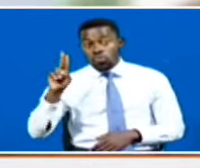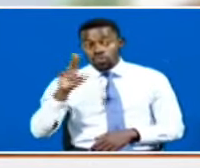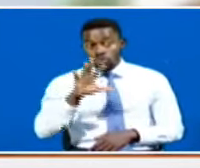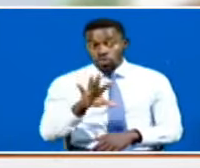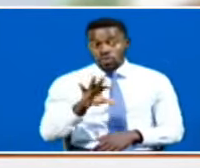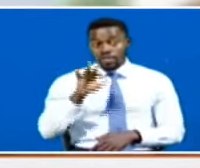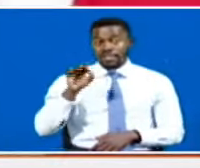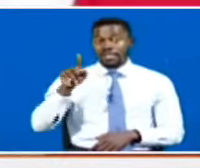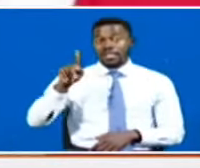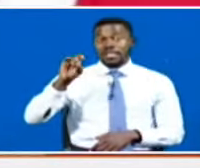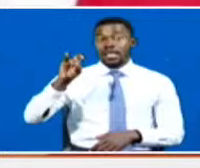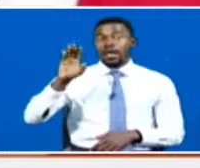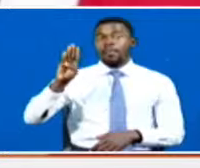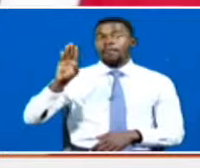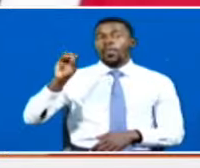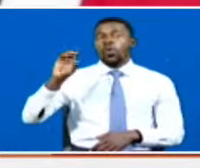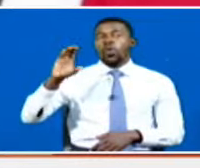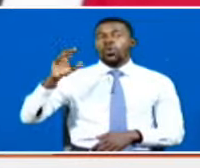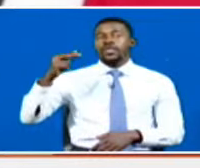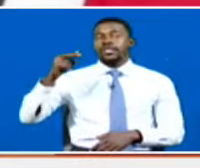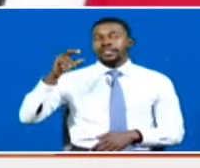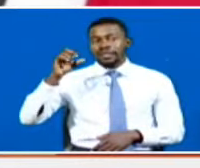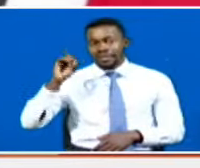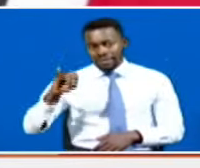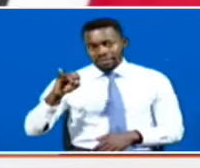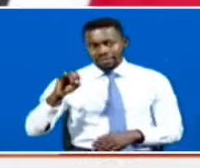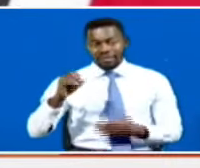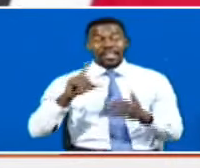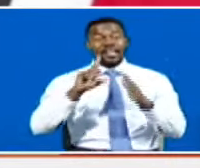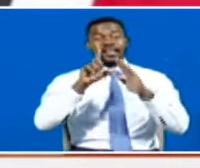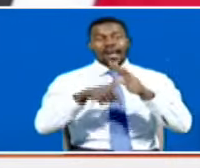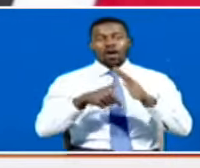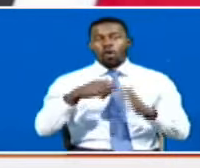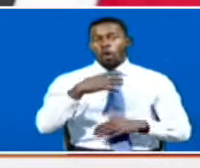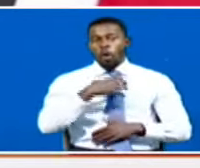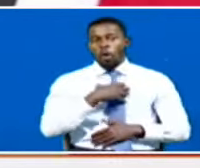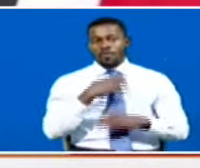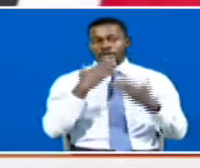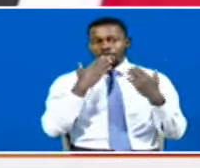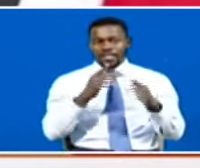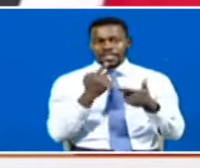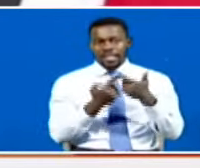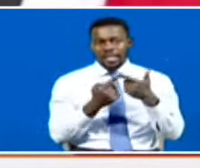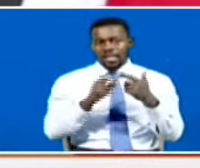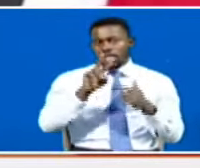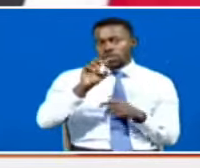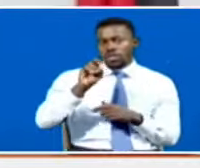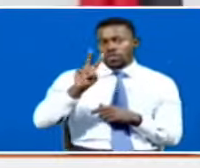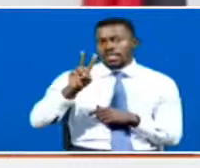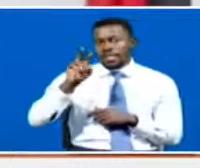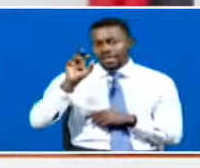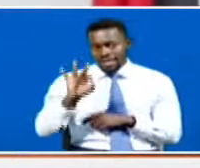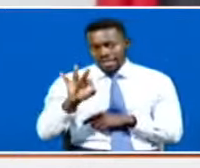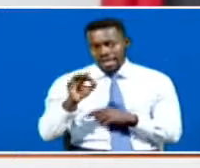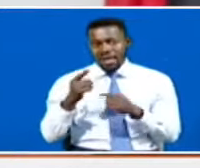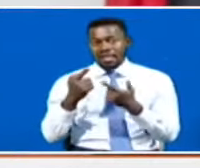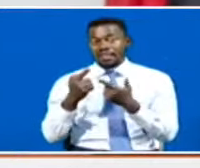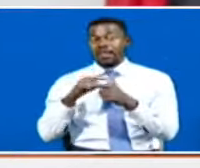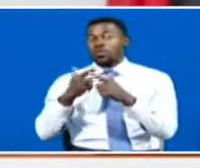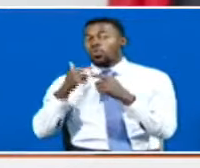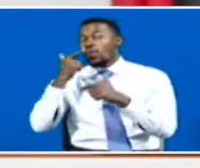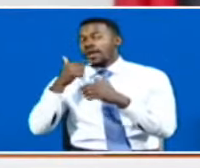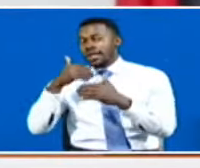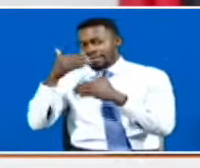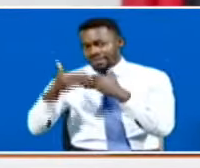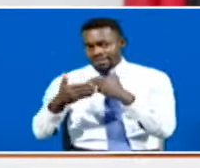boss. Kibochi attained retirement age in 2023, and he was replaced by the late General Francis